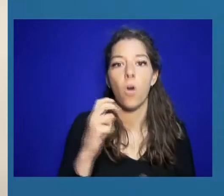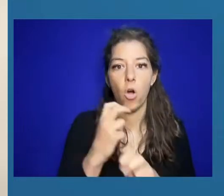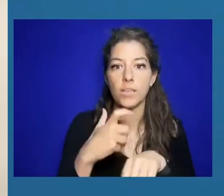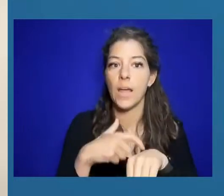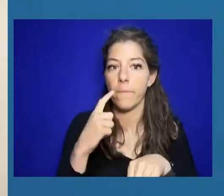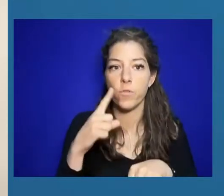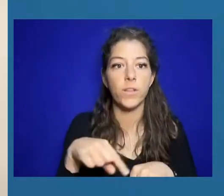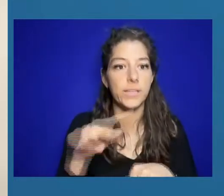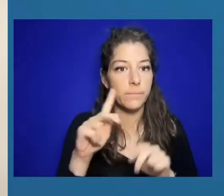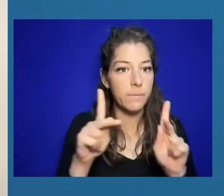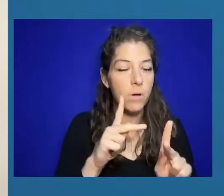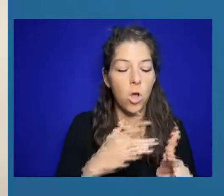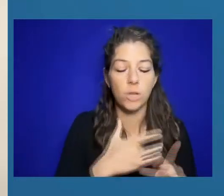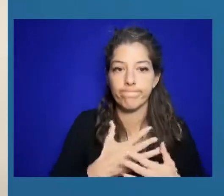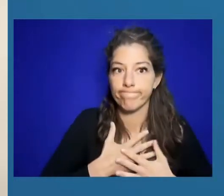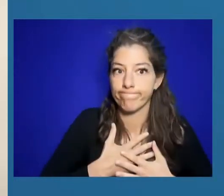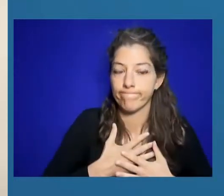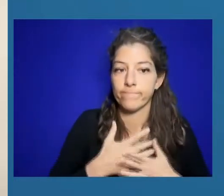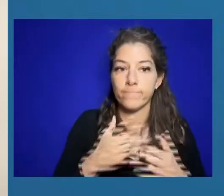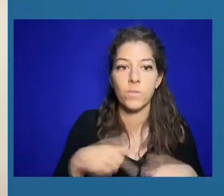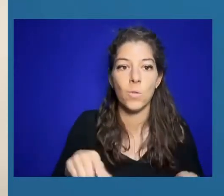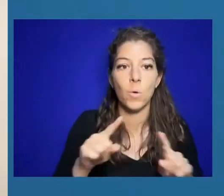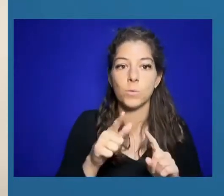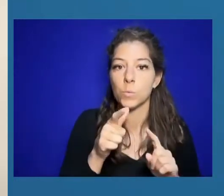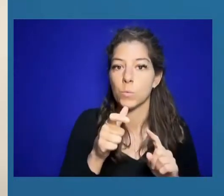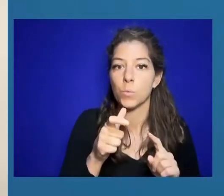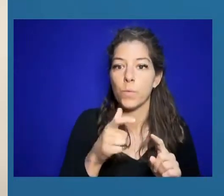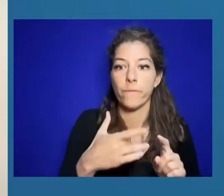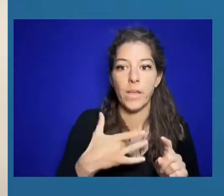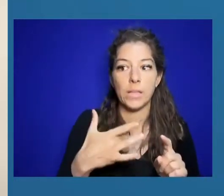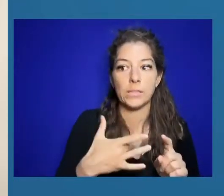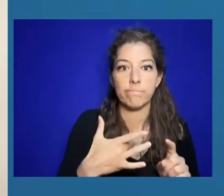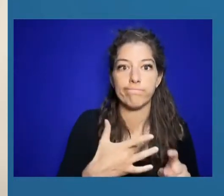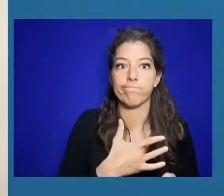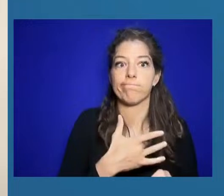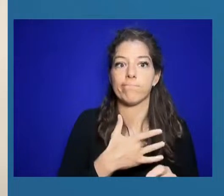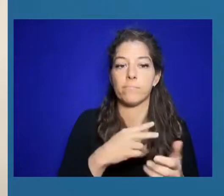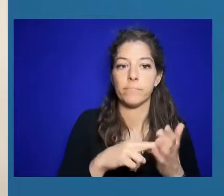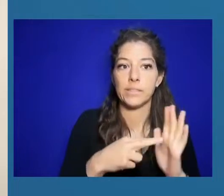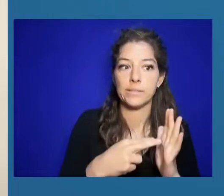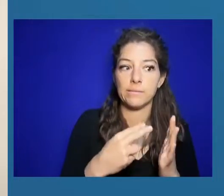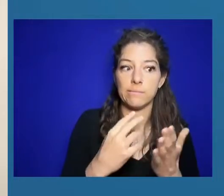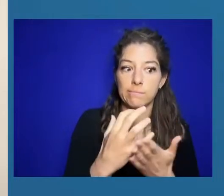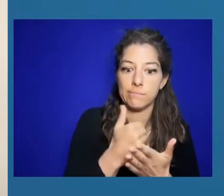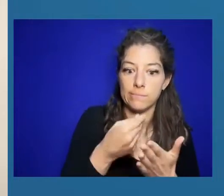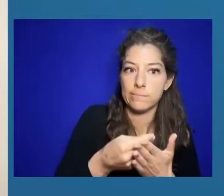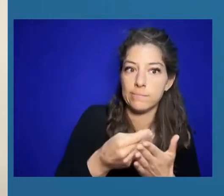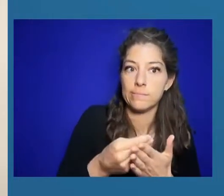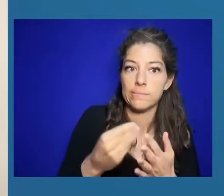individuals. My heart goes out to those who, felt that this means their livelihood and everything they've worked for